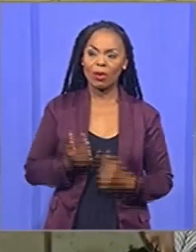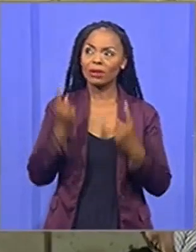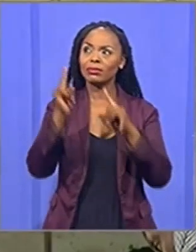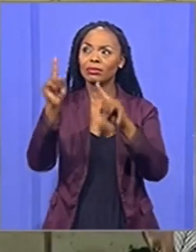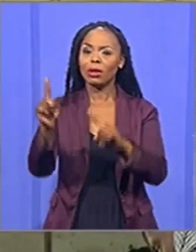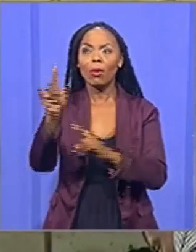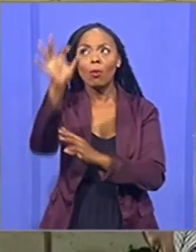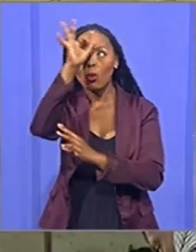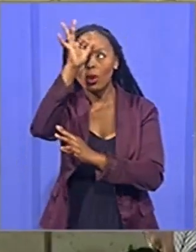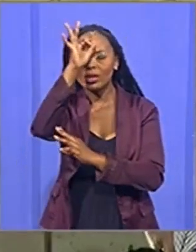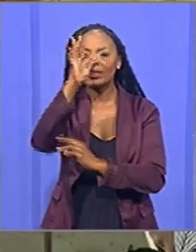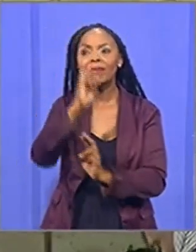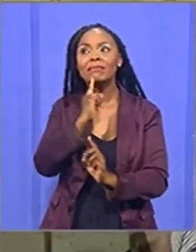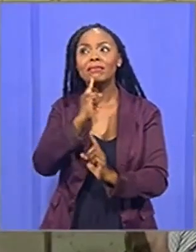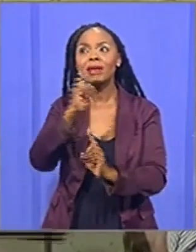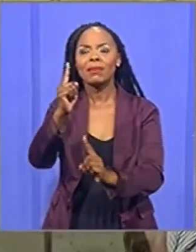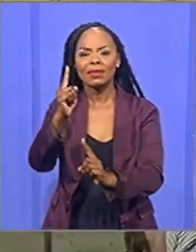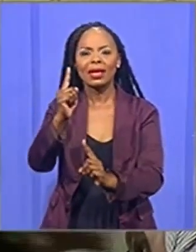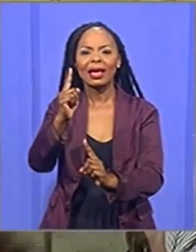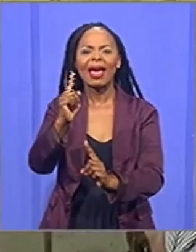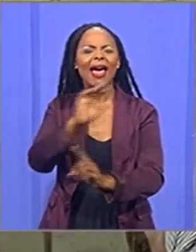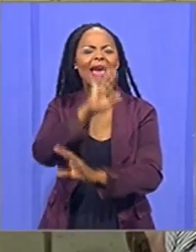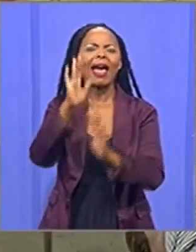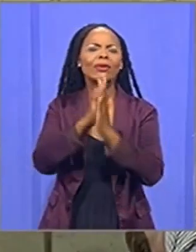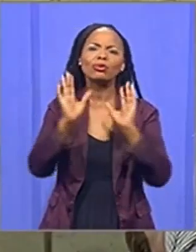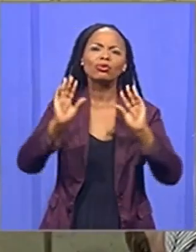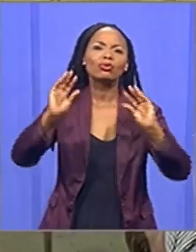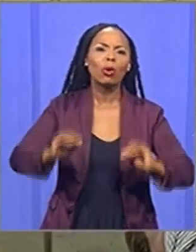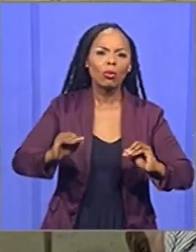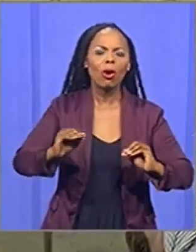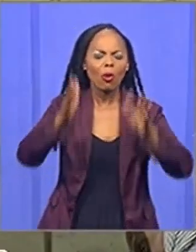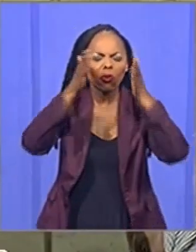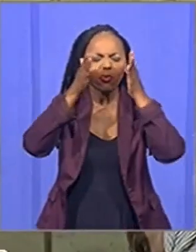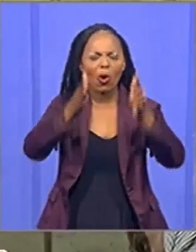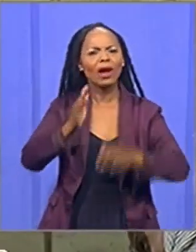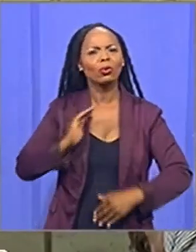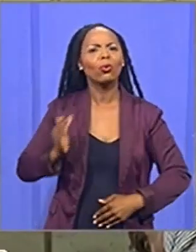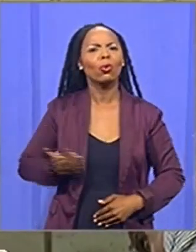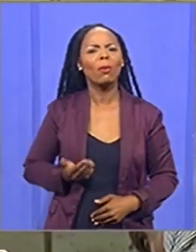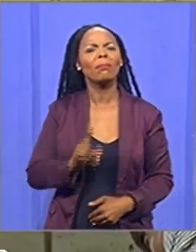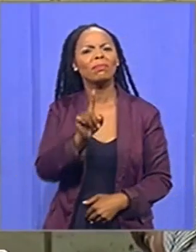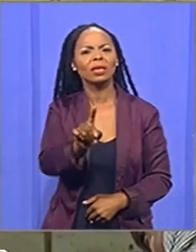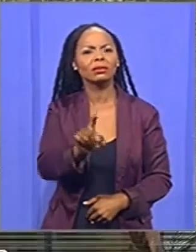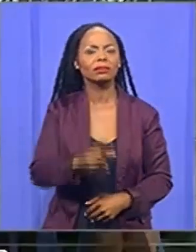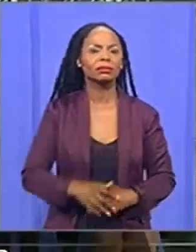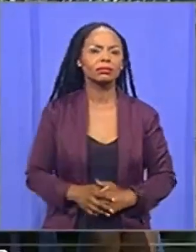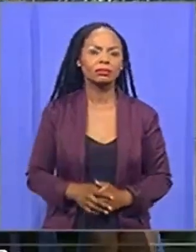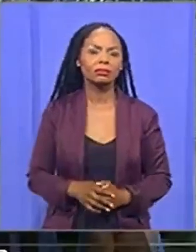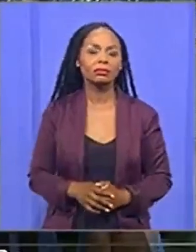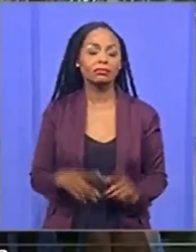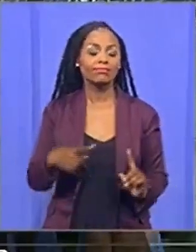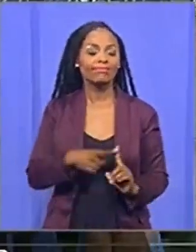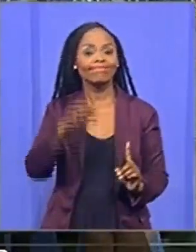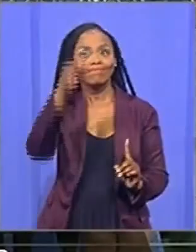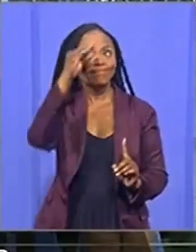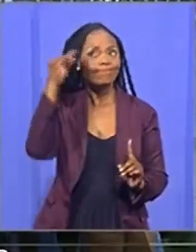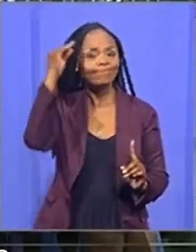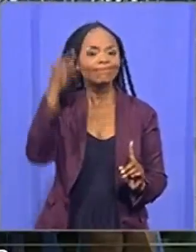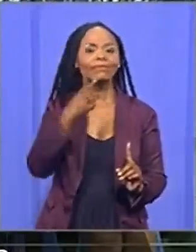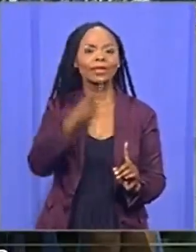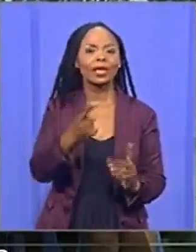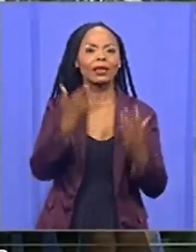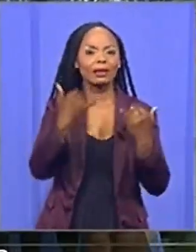report, stop everything and attend to that woman. Cele o re banna ba tlameha